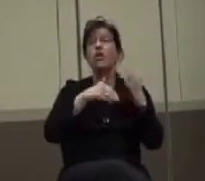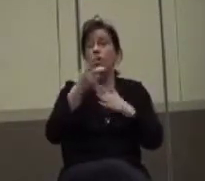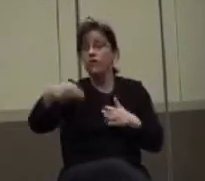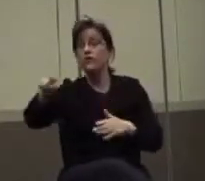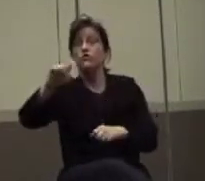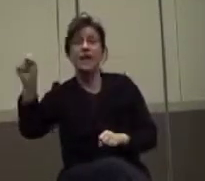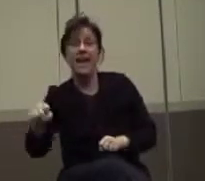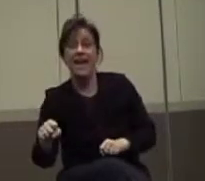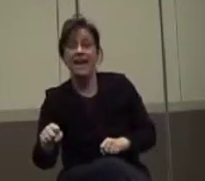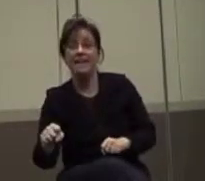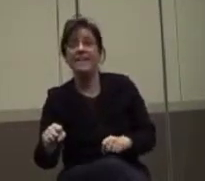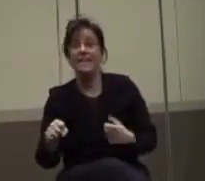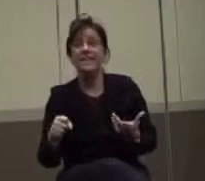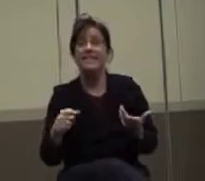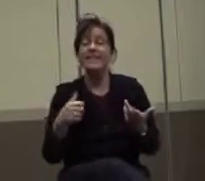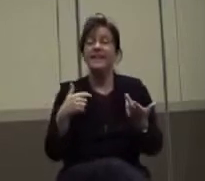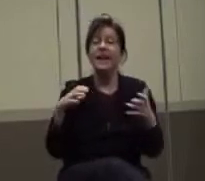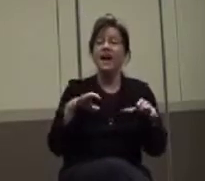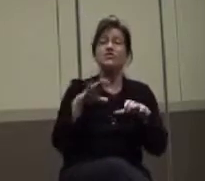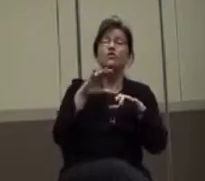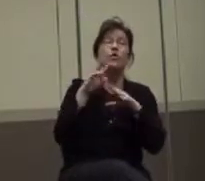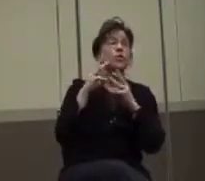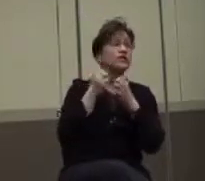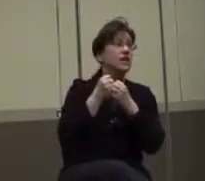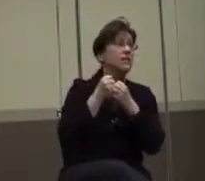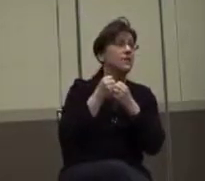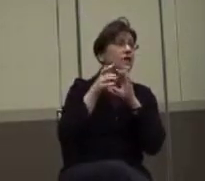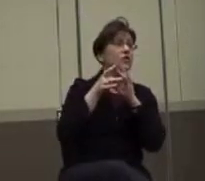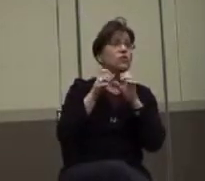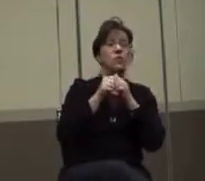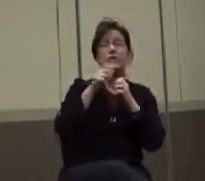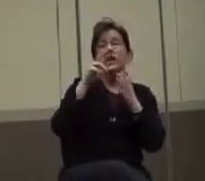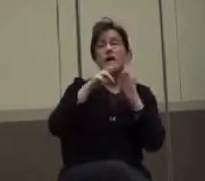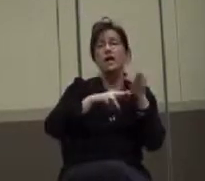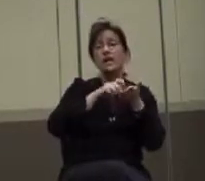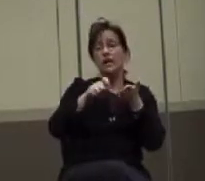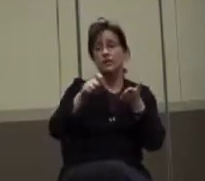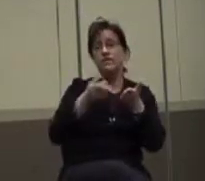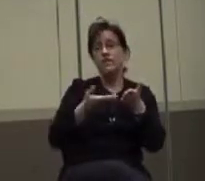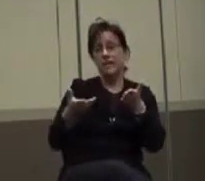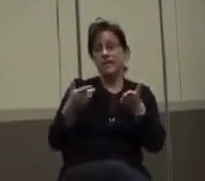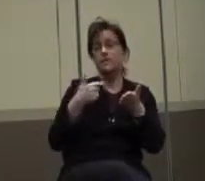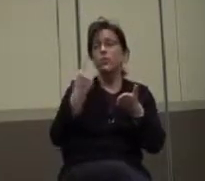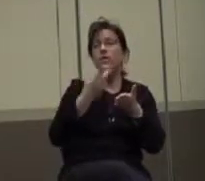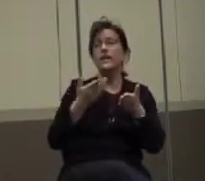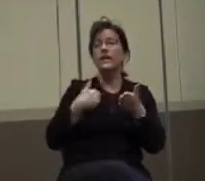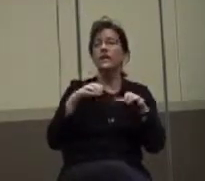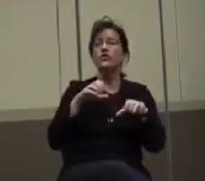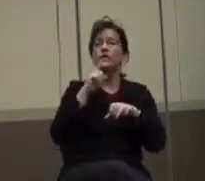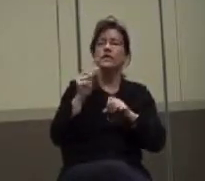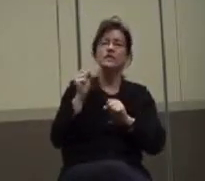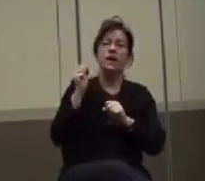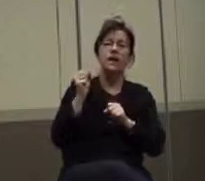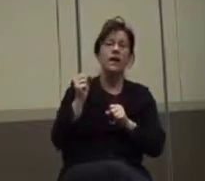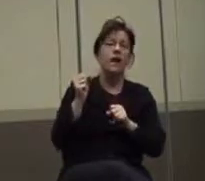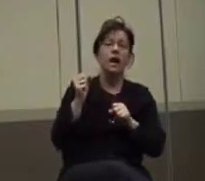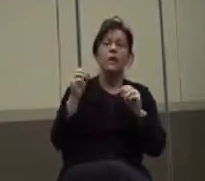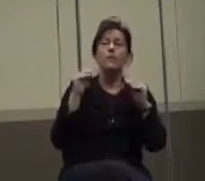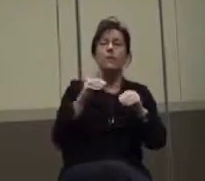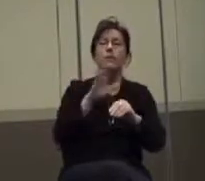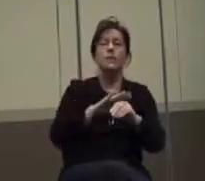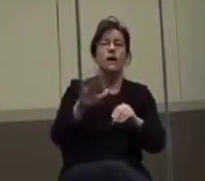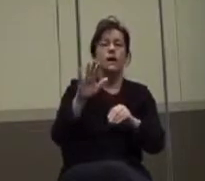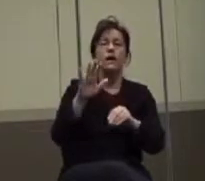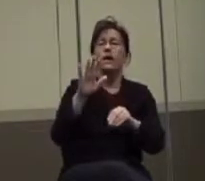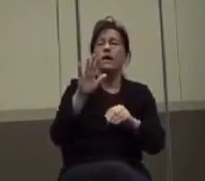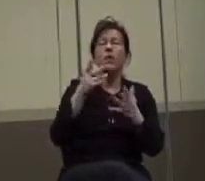I do a workshop that deals with literacy kind of stuff, and one of the things I do is I throw about 9 of you documents that the